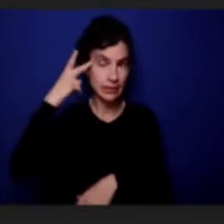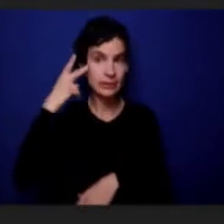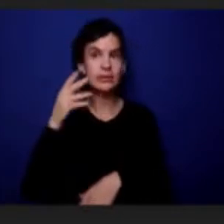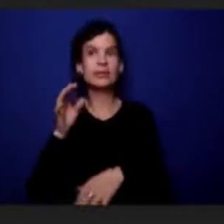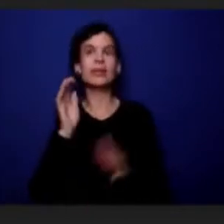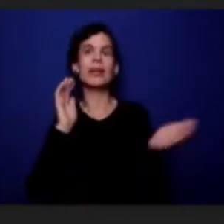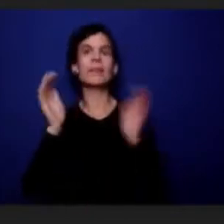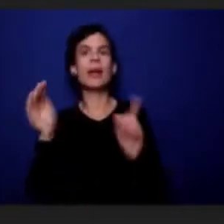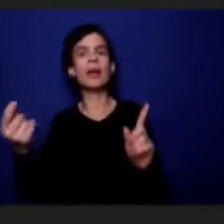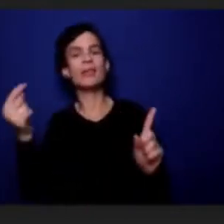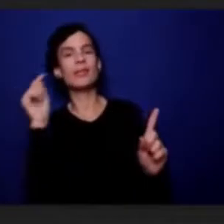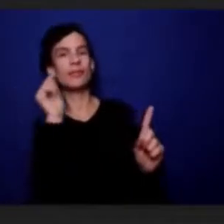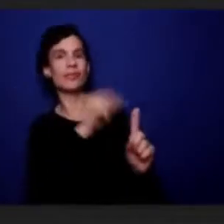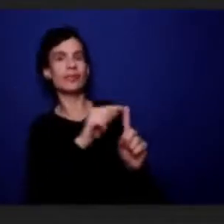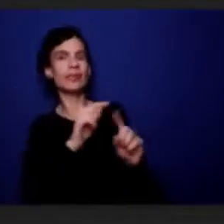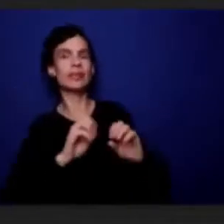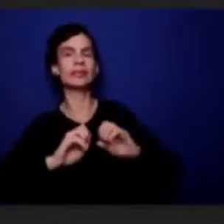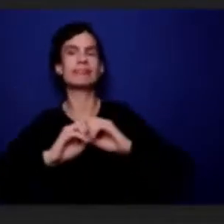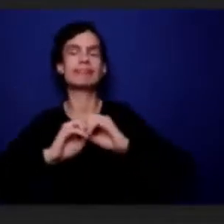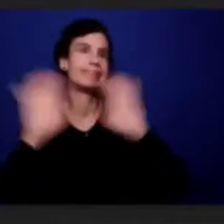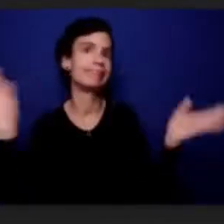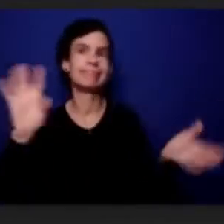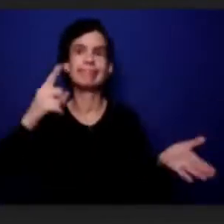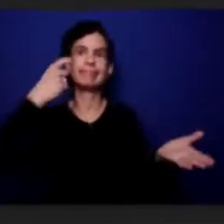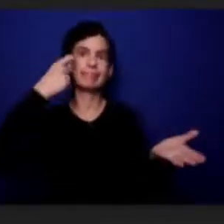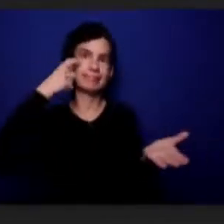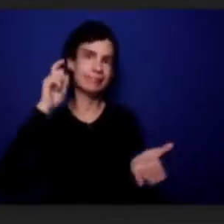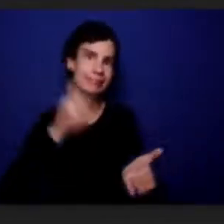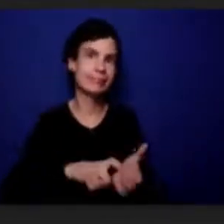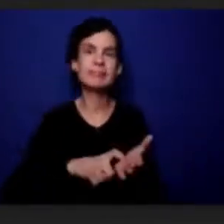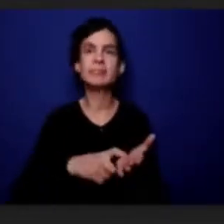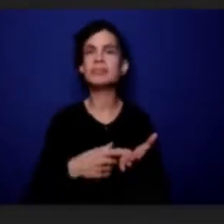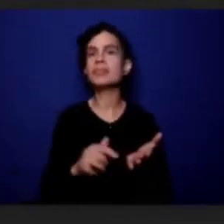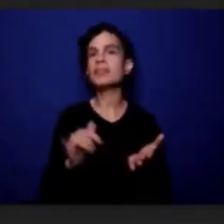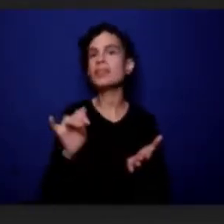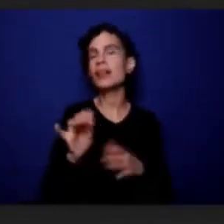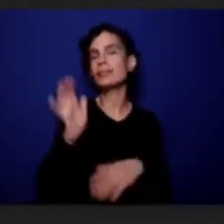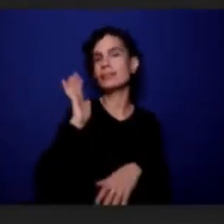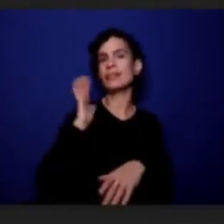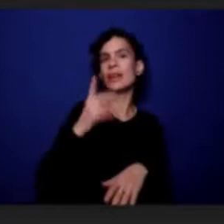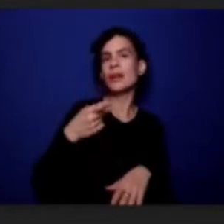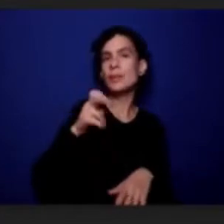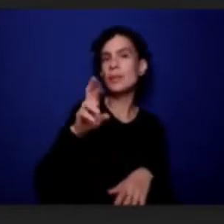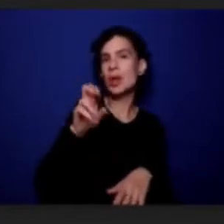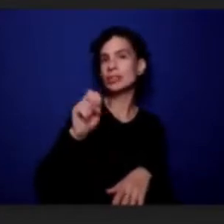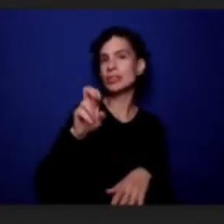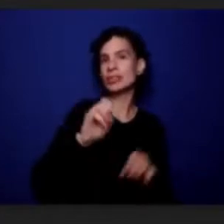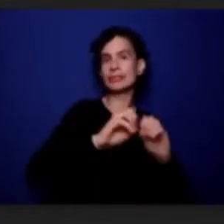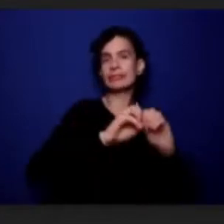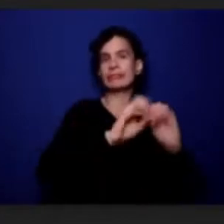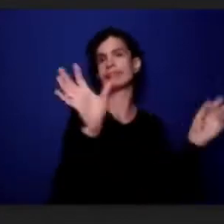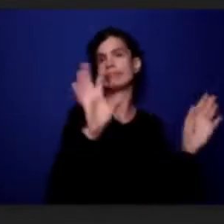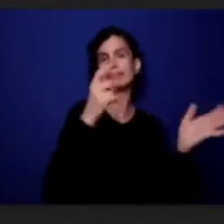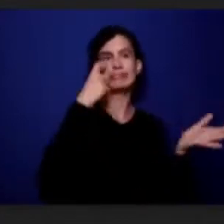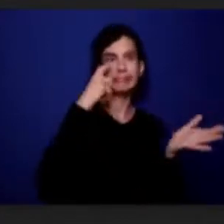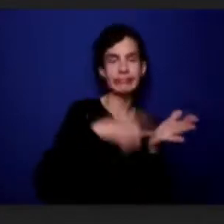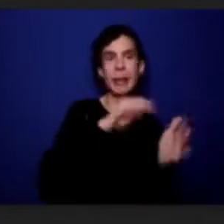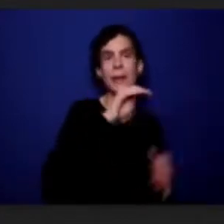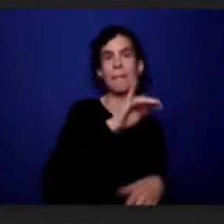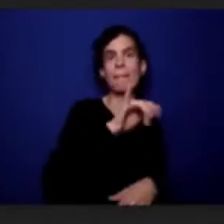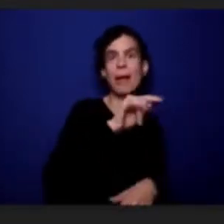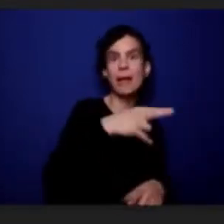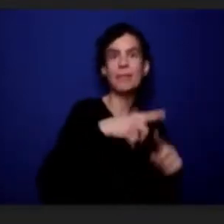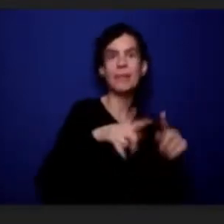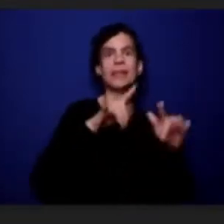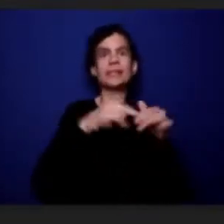way, and outside of just sort of the overt communication of the